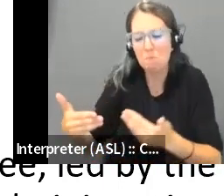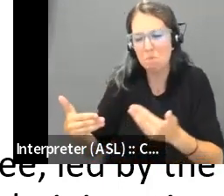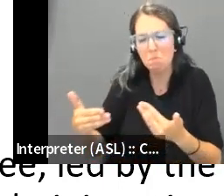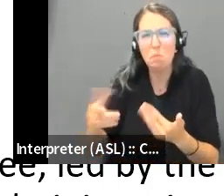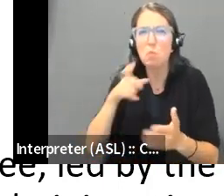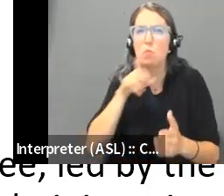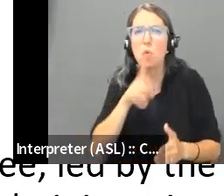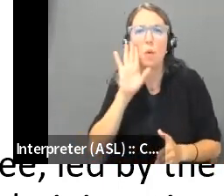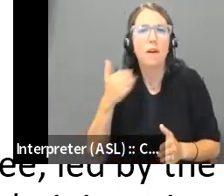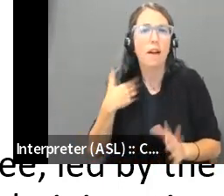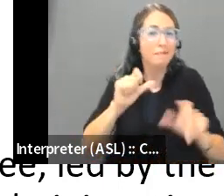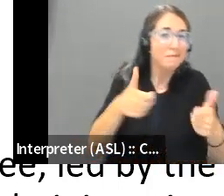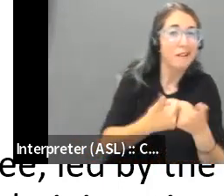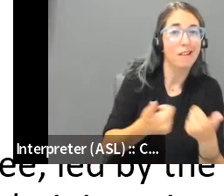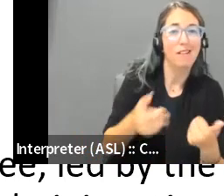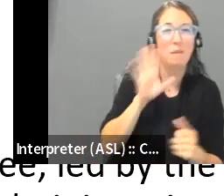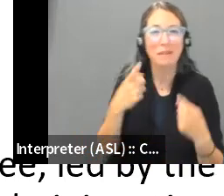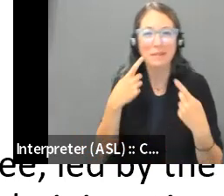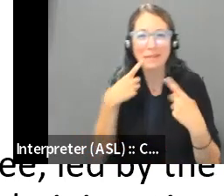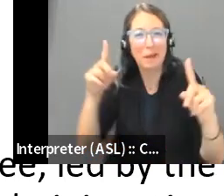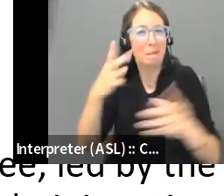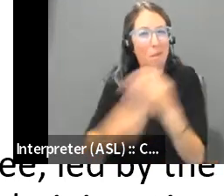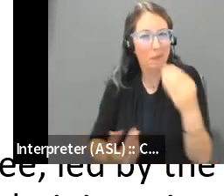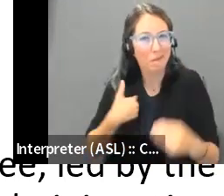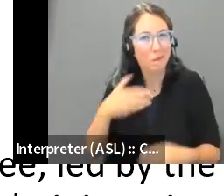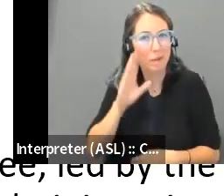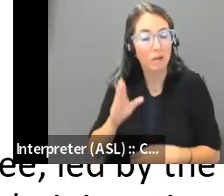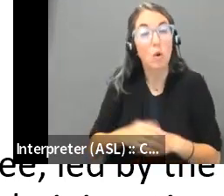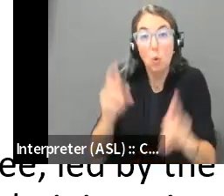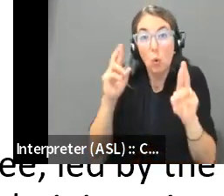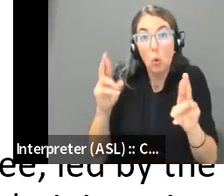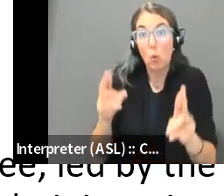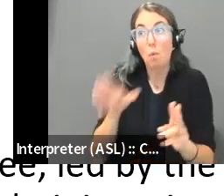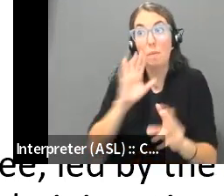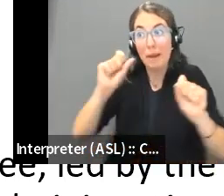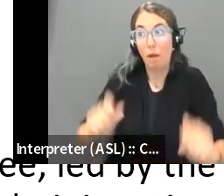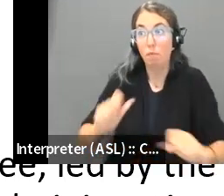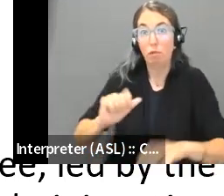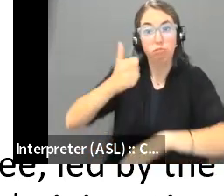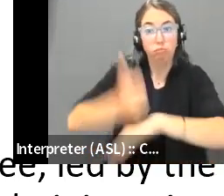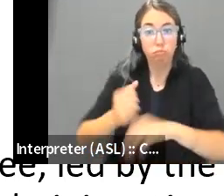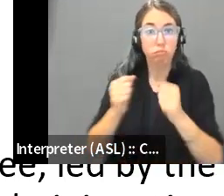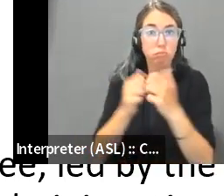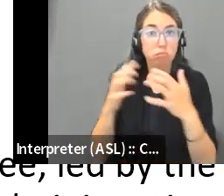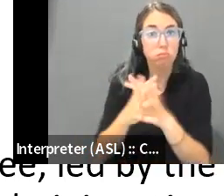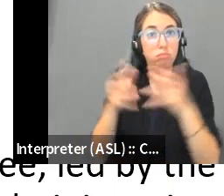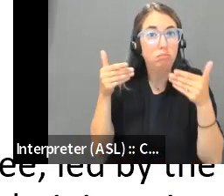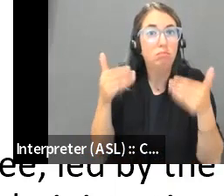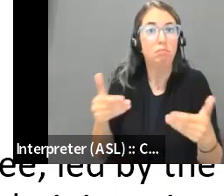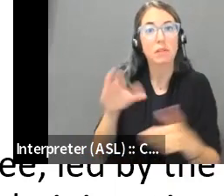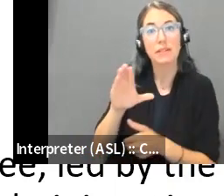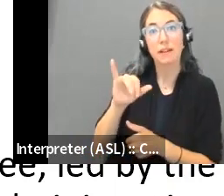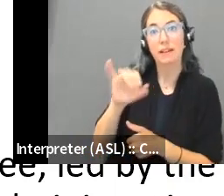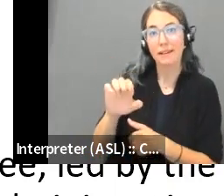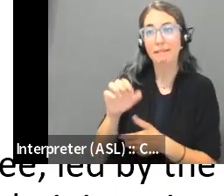challenges, and hopefully moving toward implementation of the CIE, maybe even